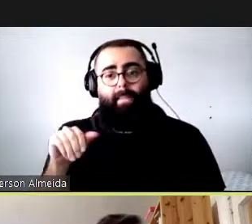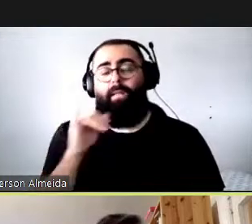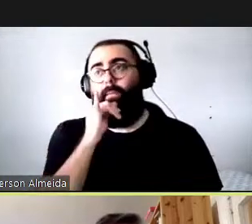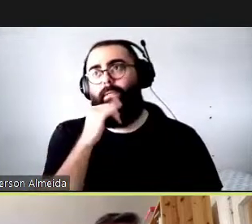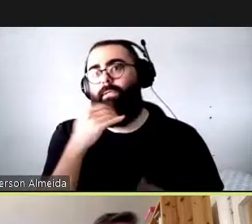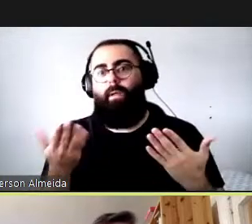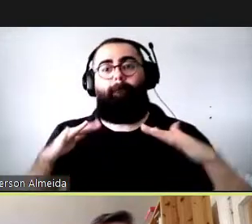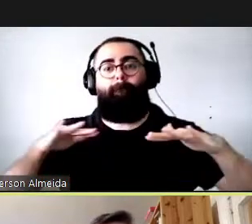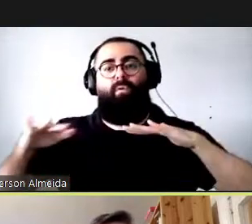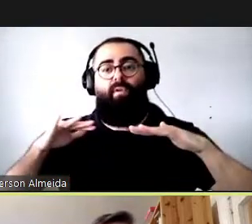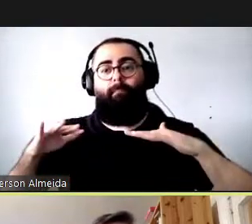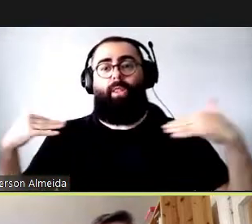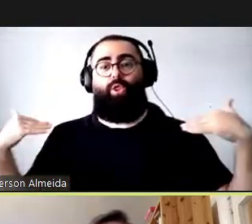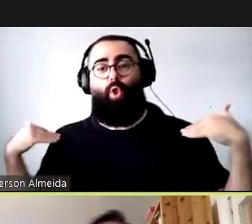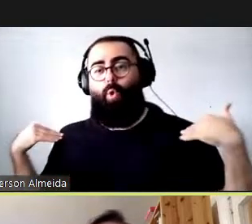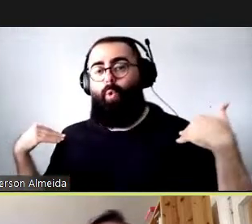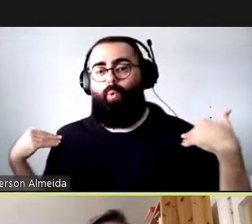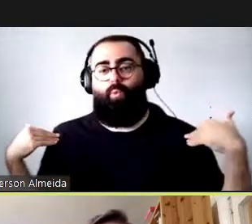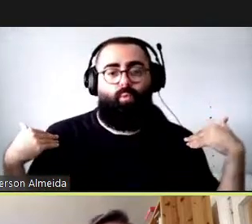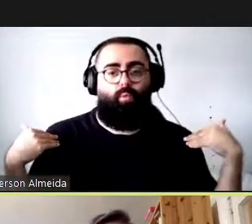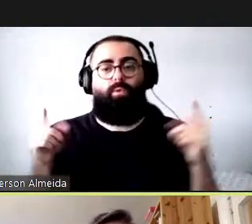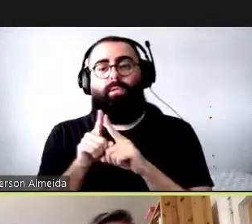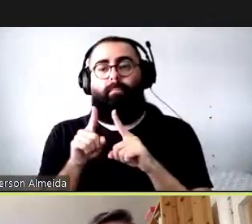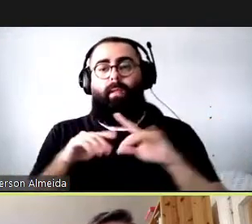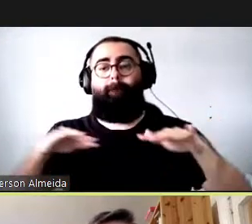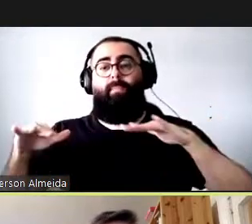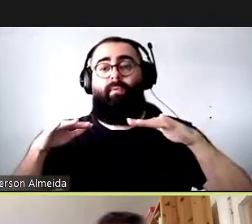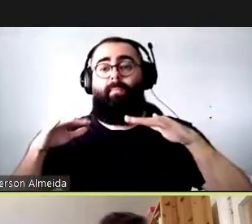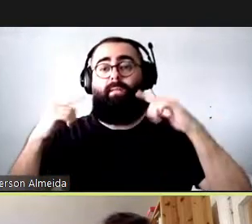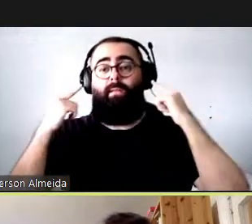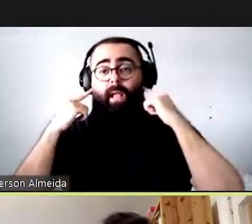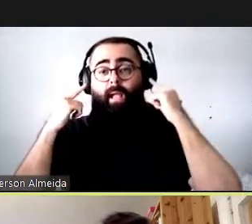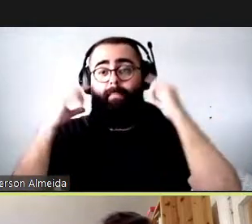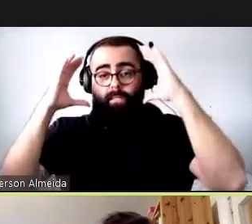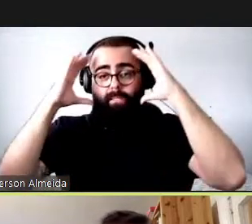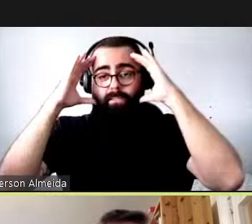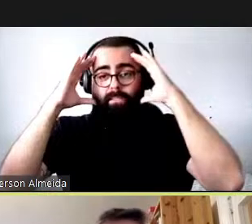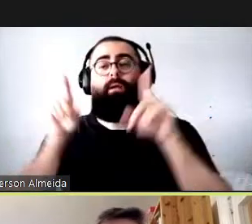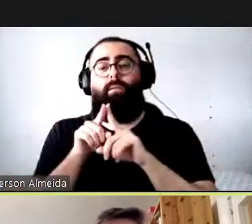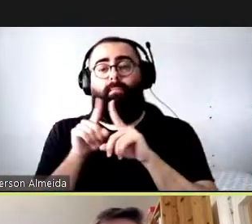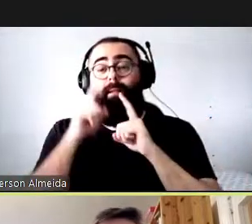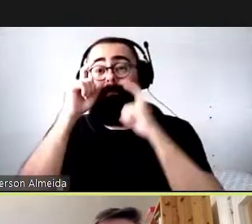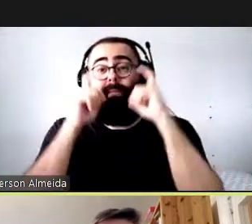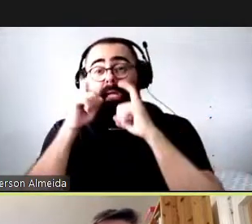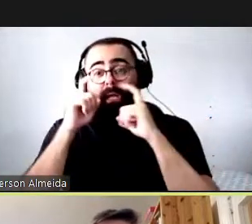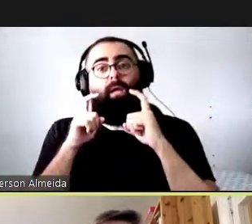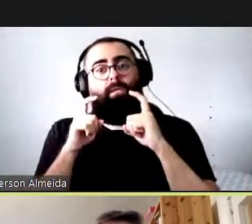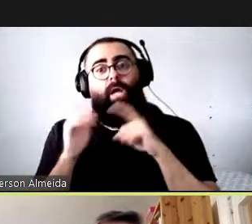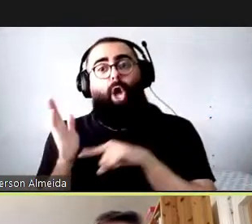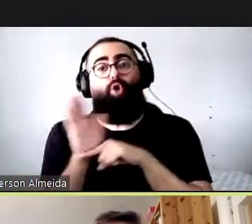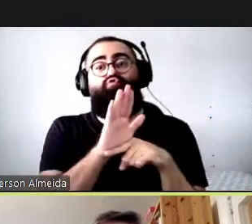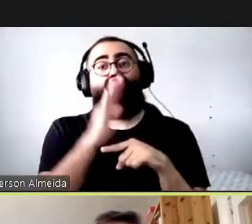the head, as well as facial expressions, to serve the same kind of purpose.